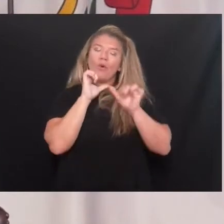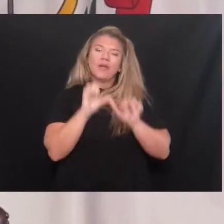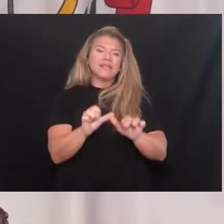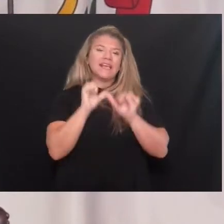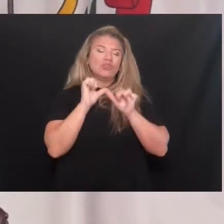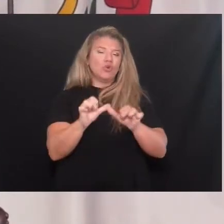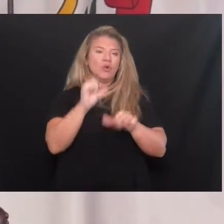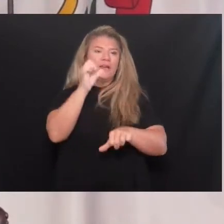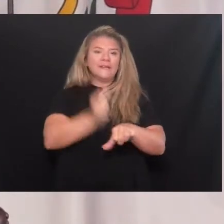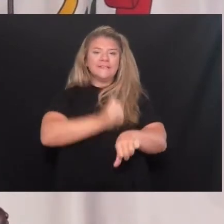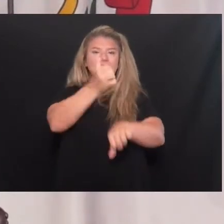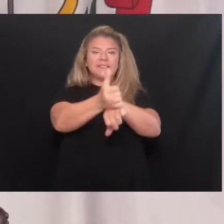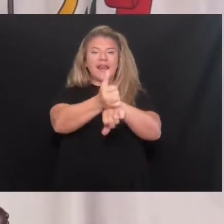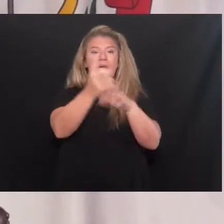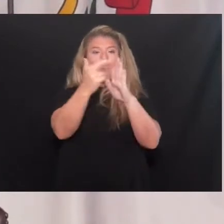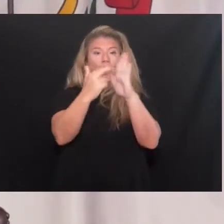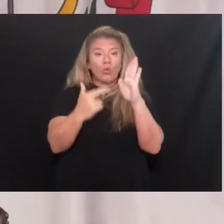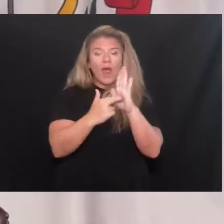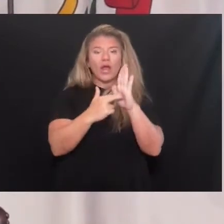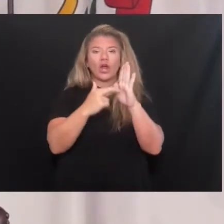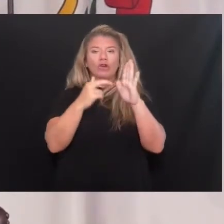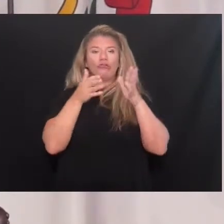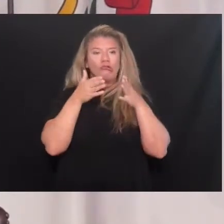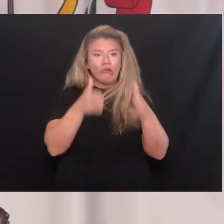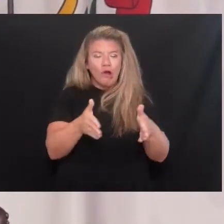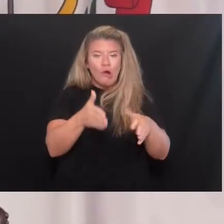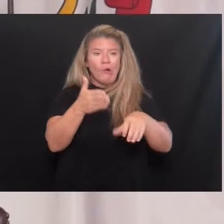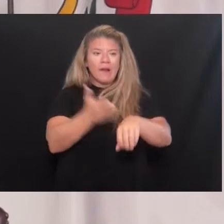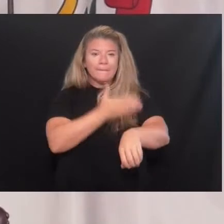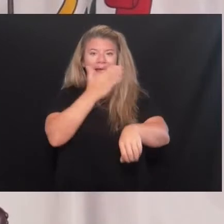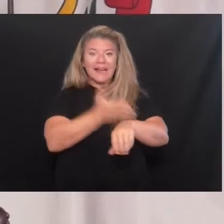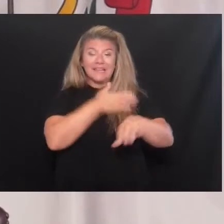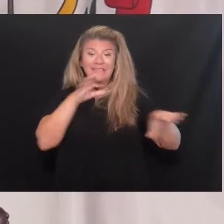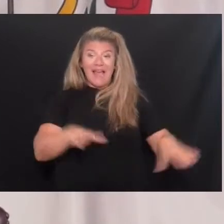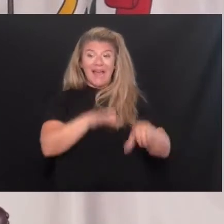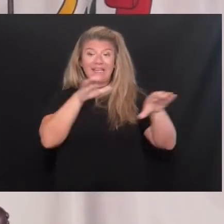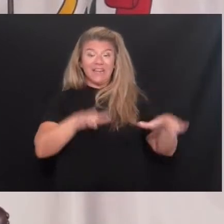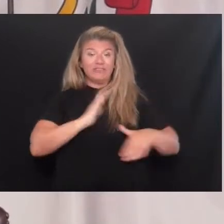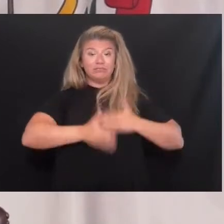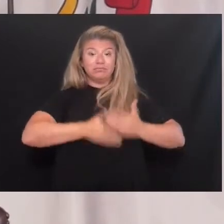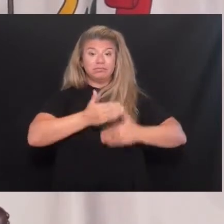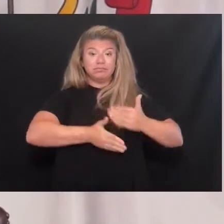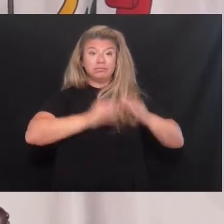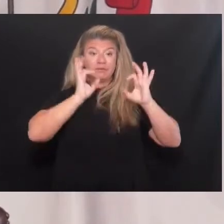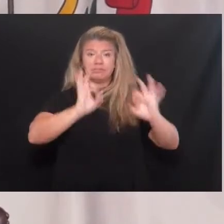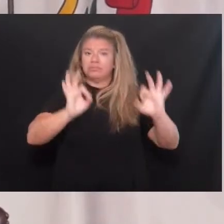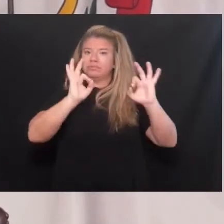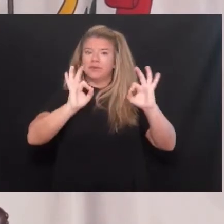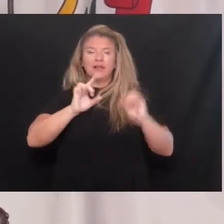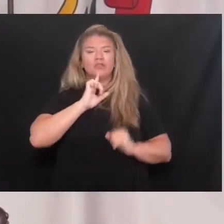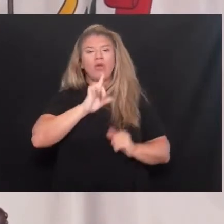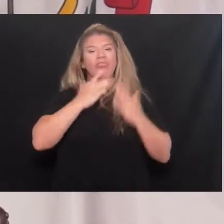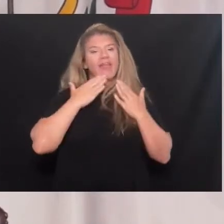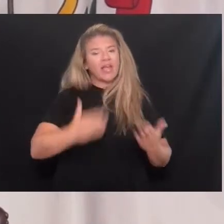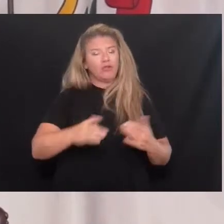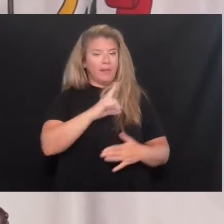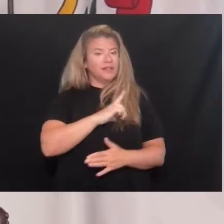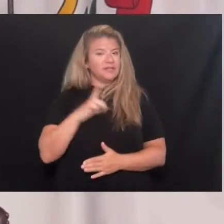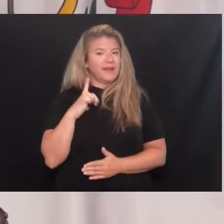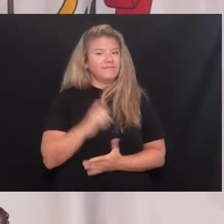our record-breaking road maintenance activities pace all across our state. So thank you to the